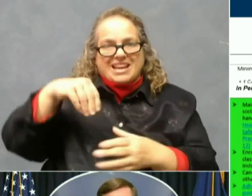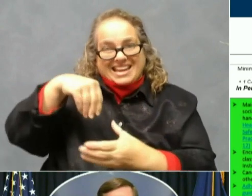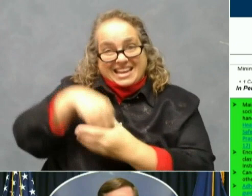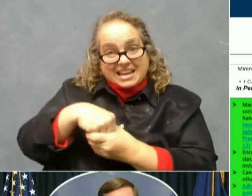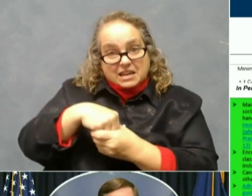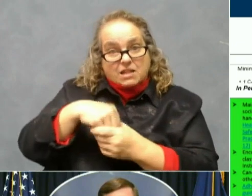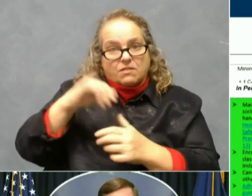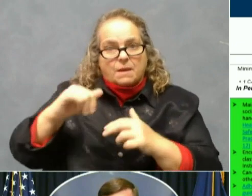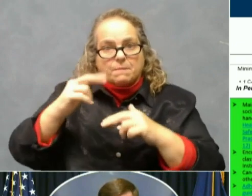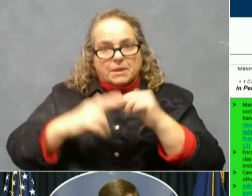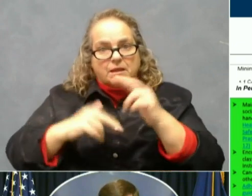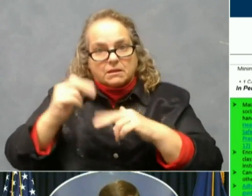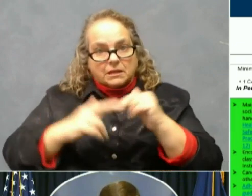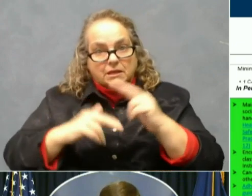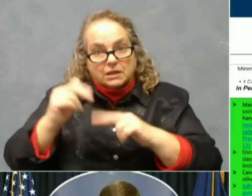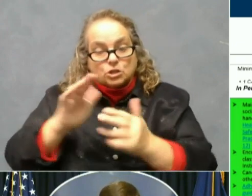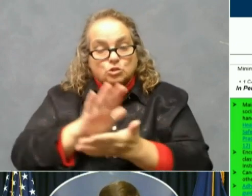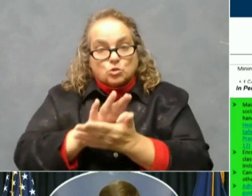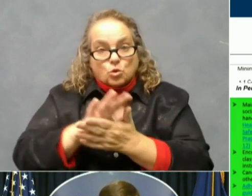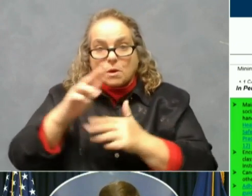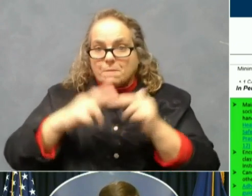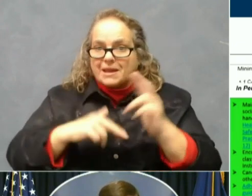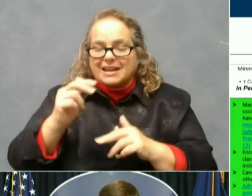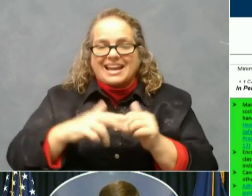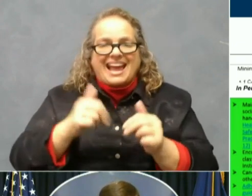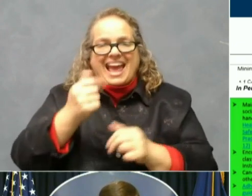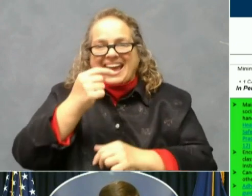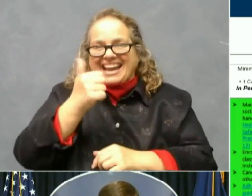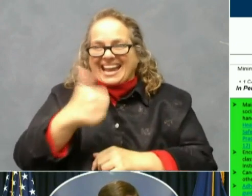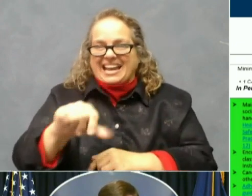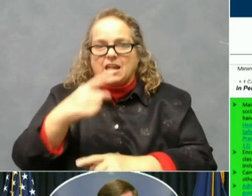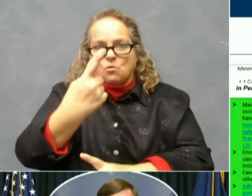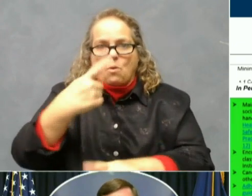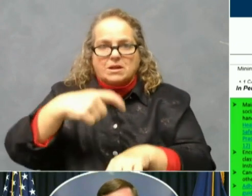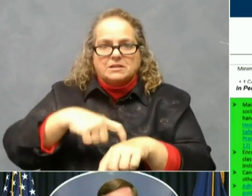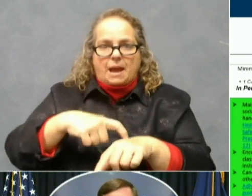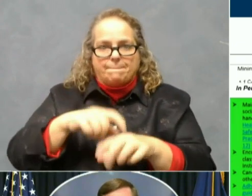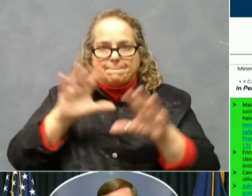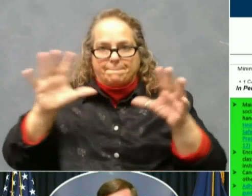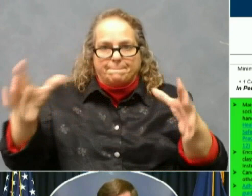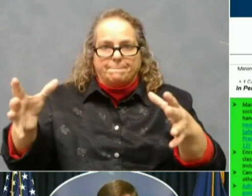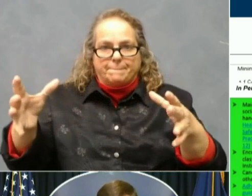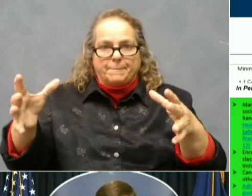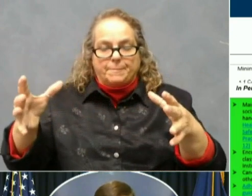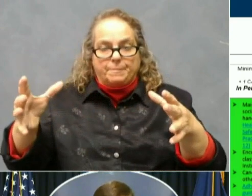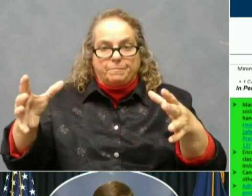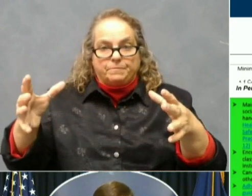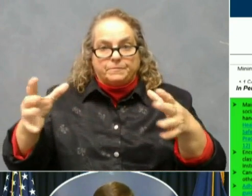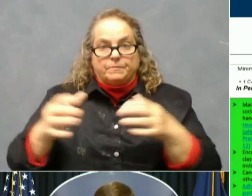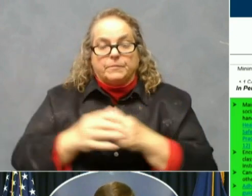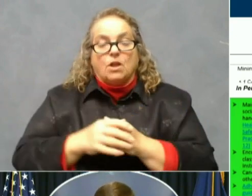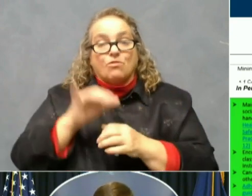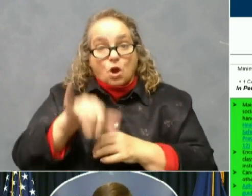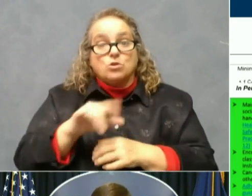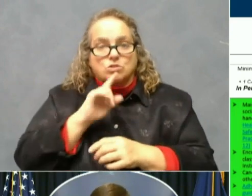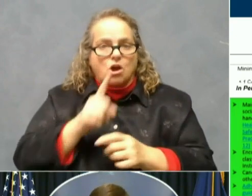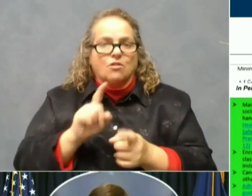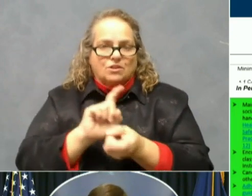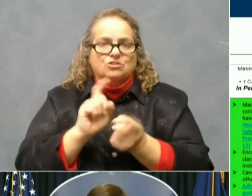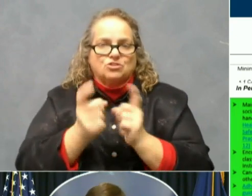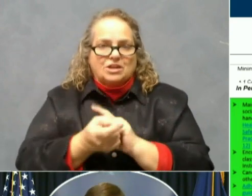a school building at any point in time. Those are the changes in the